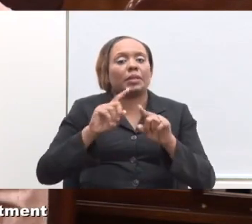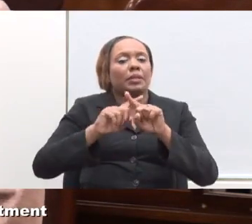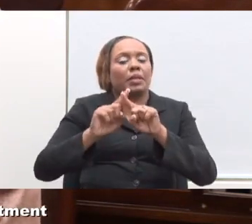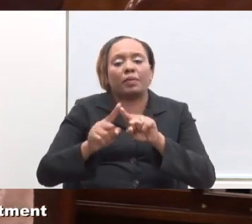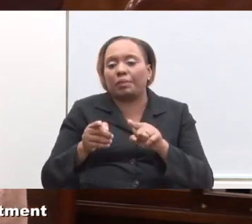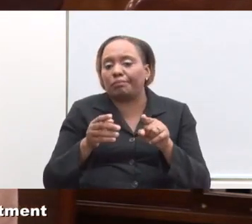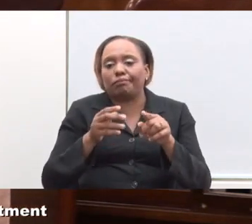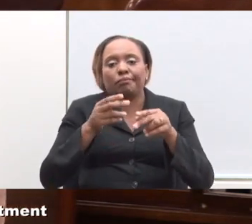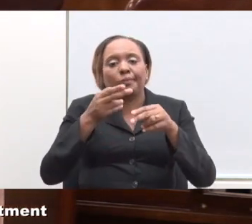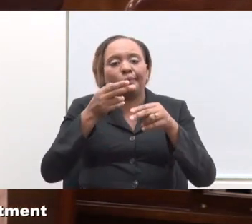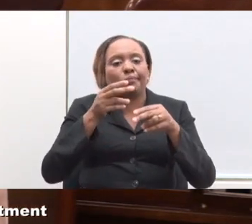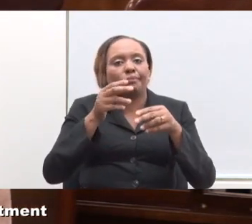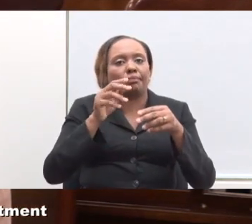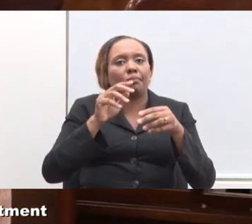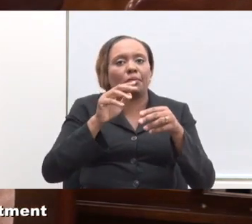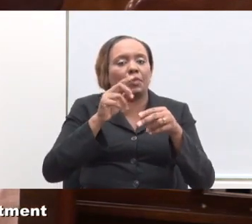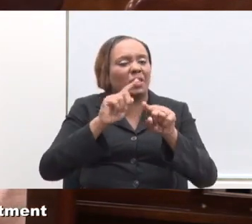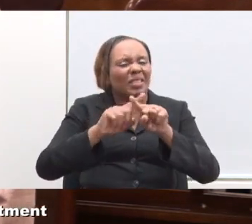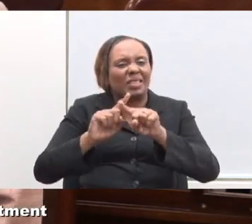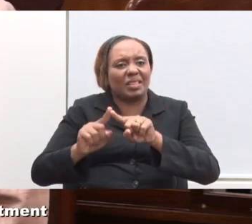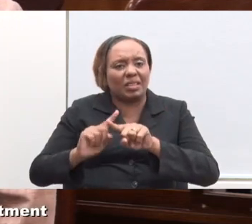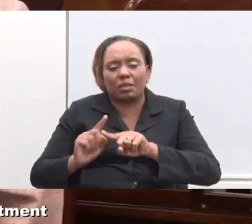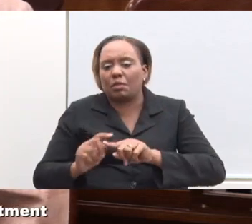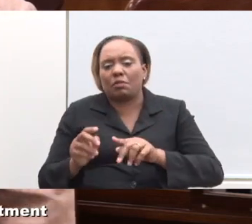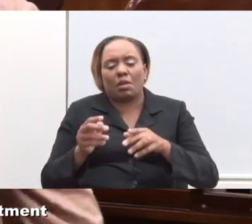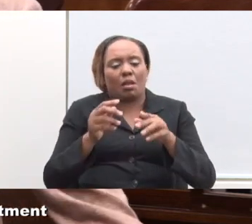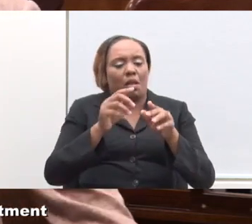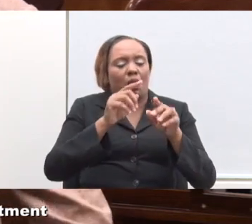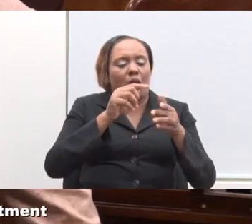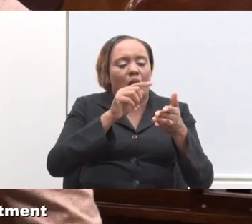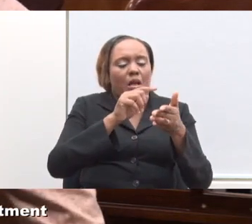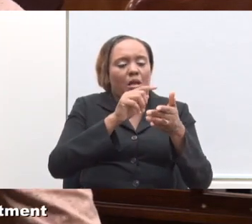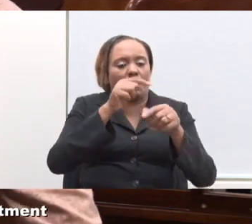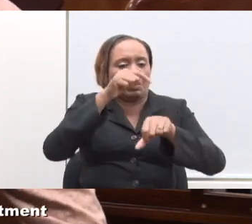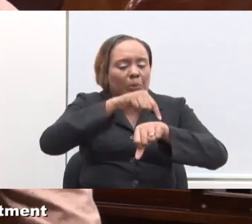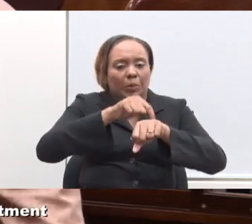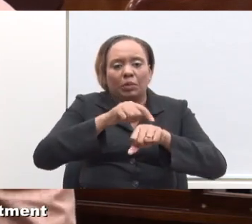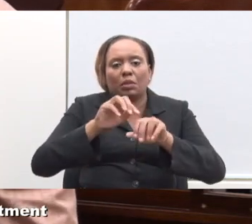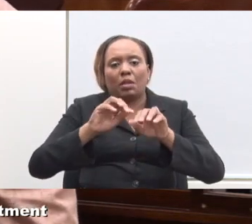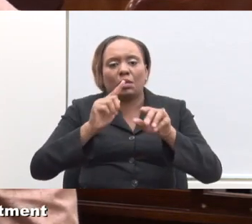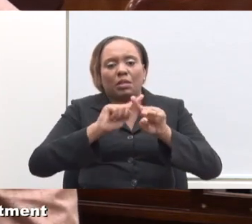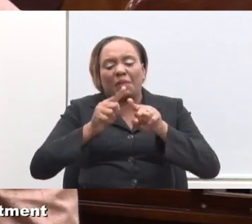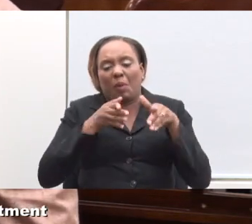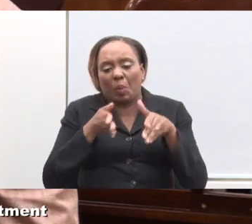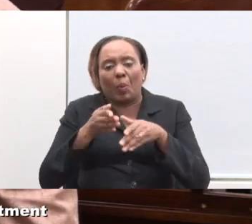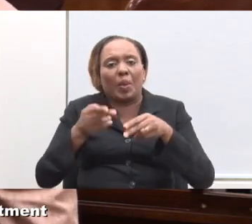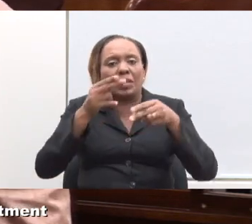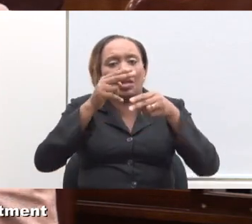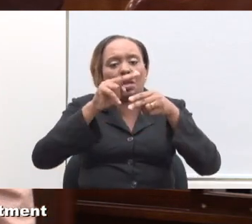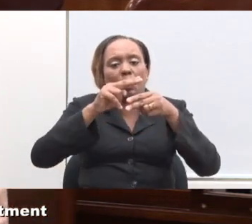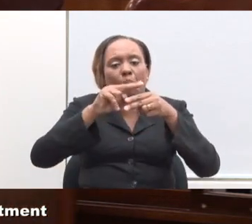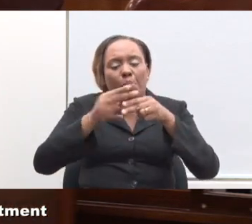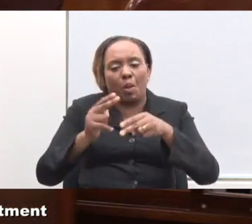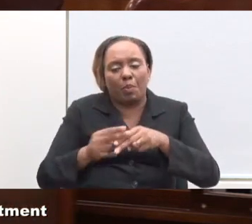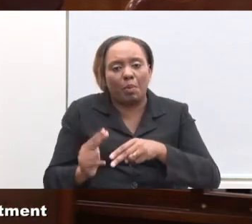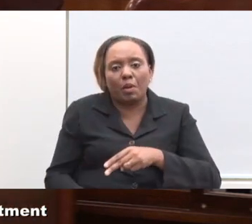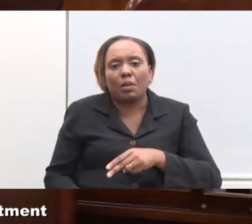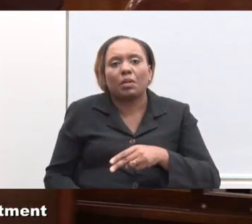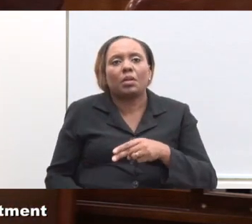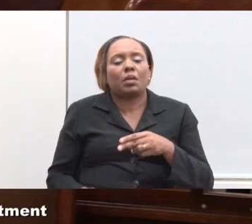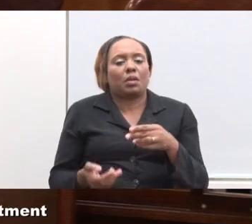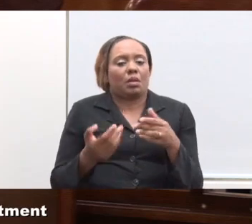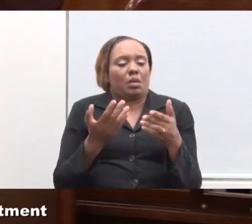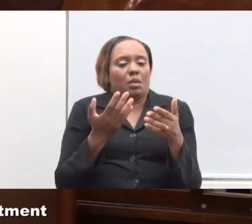But whatever done, you're still losing weight. And what is the analogy that I'm referring to? That you can pay down your